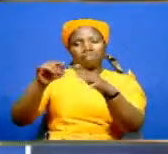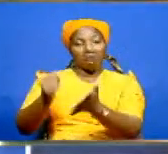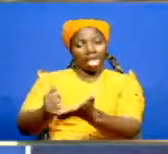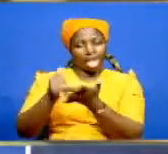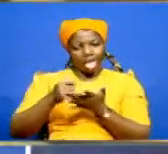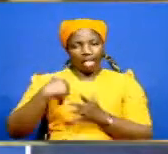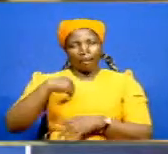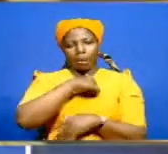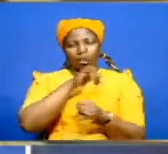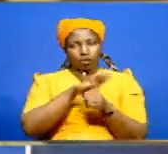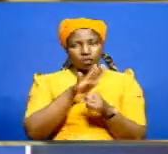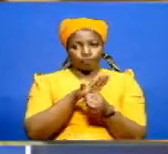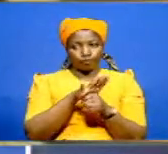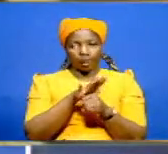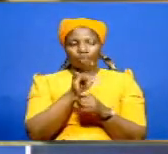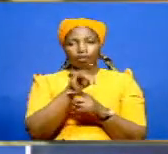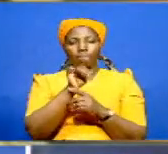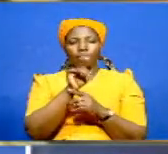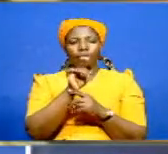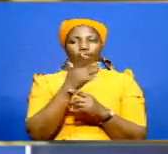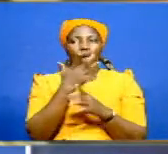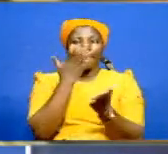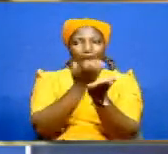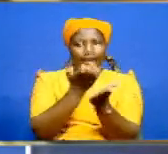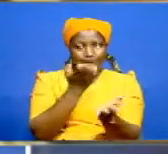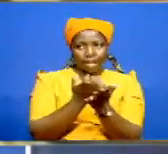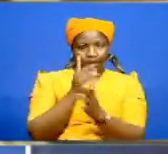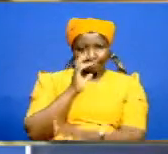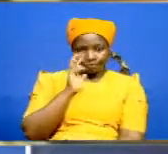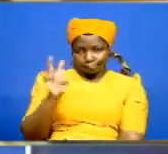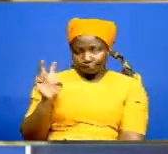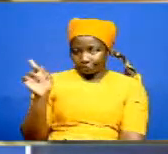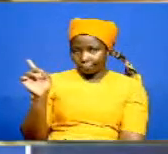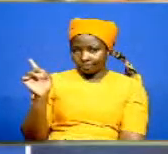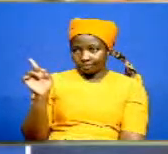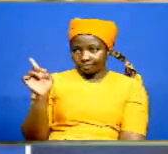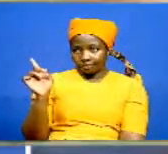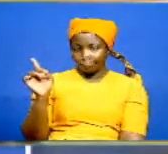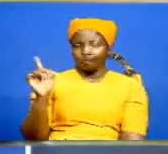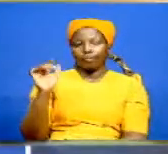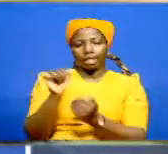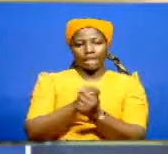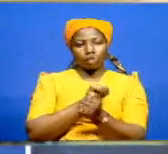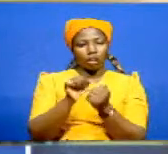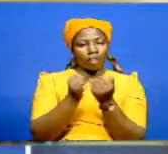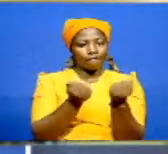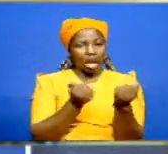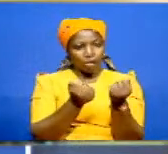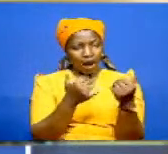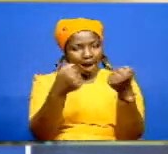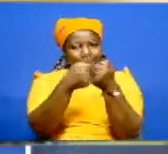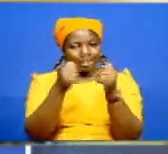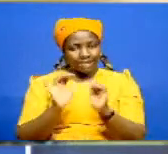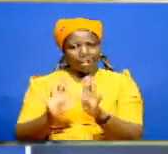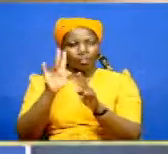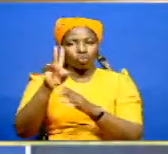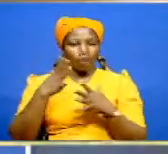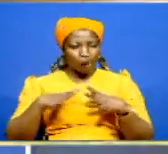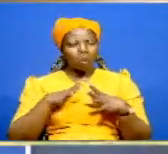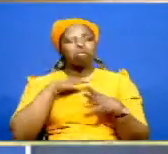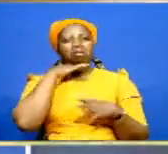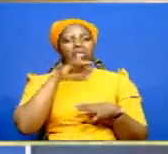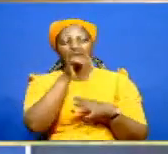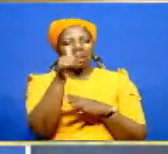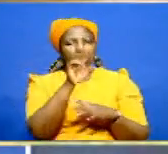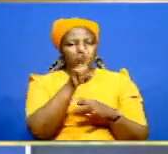sana. Evidence of the impact visible from the wreckage of the vehicle. An accident that left two people dead while two